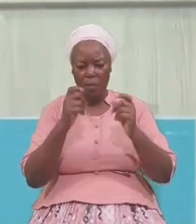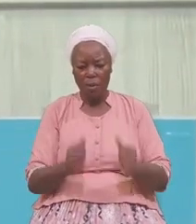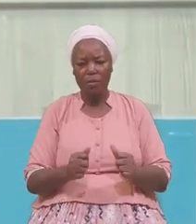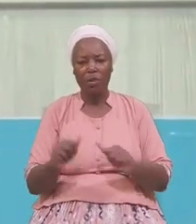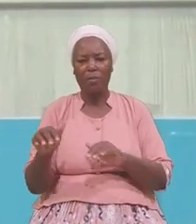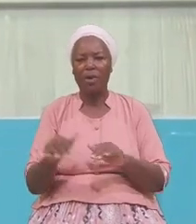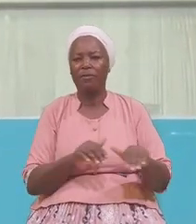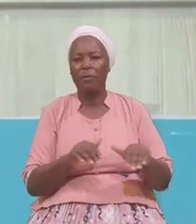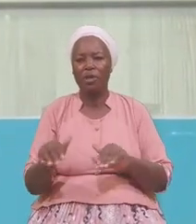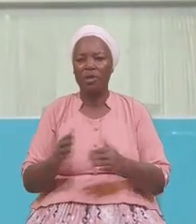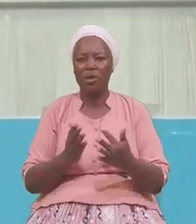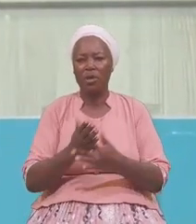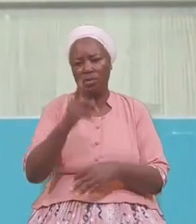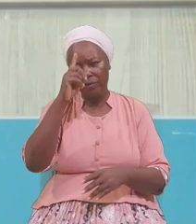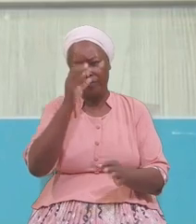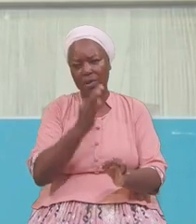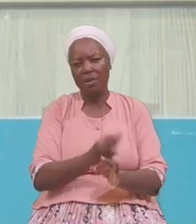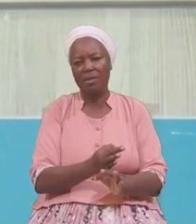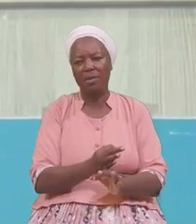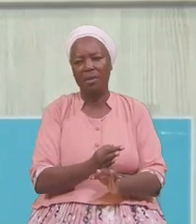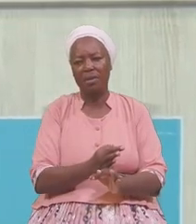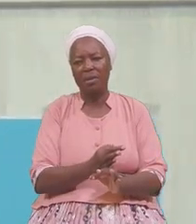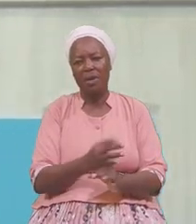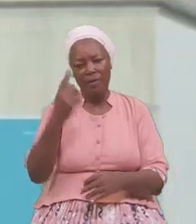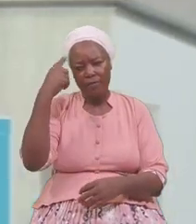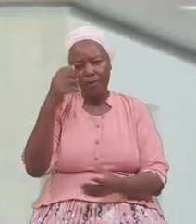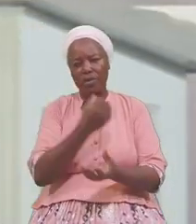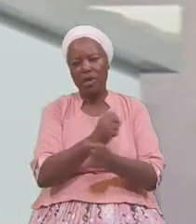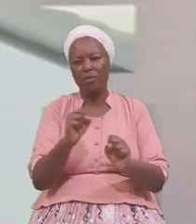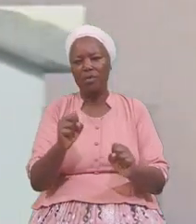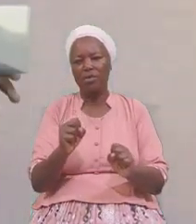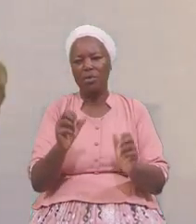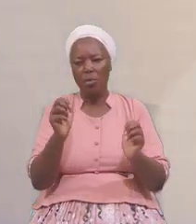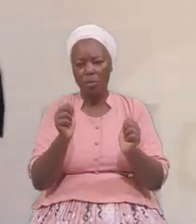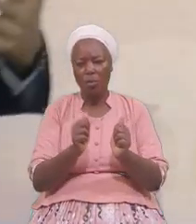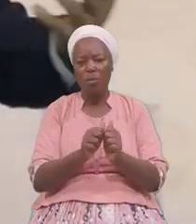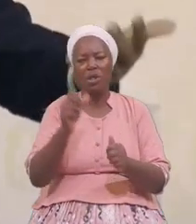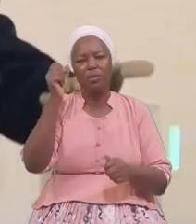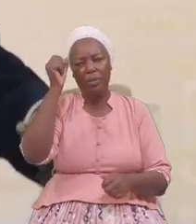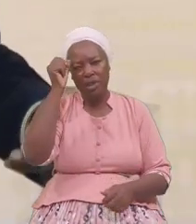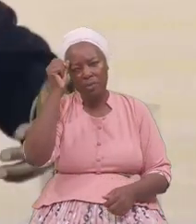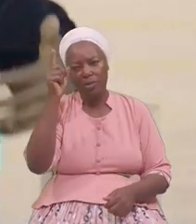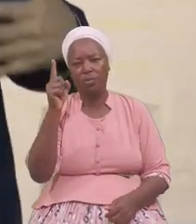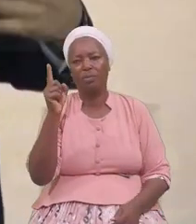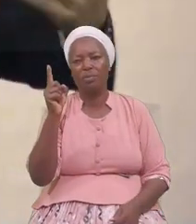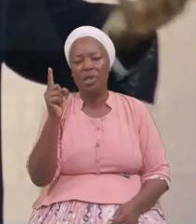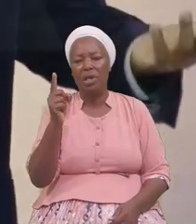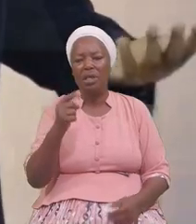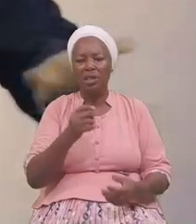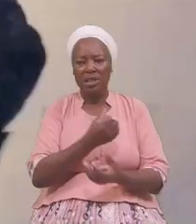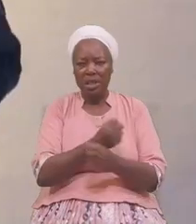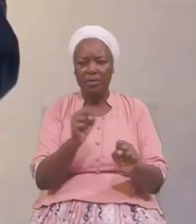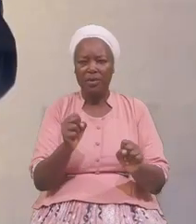performance through faith for salvation with perception.